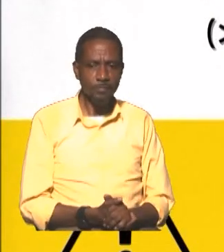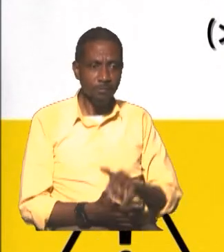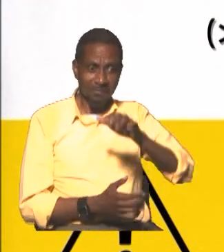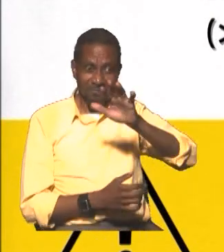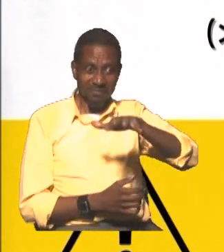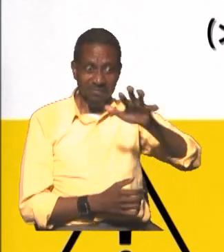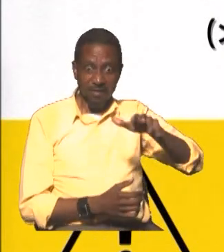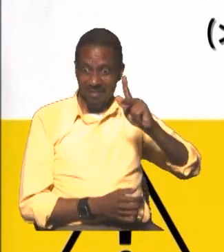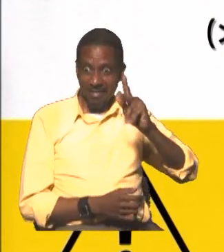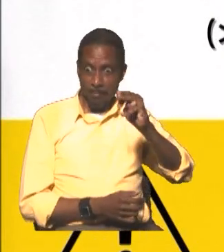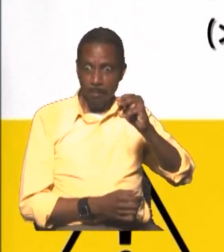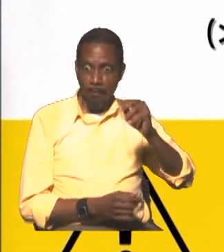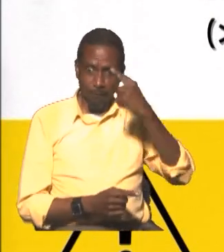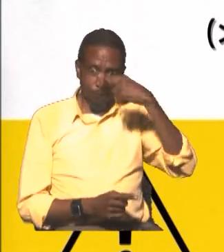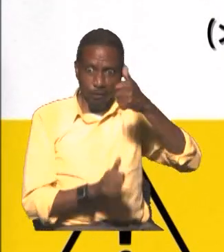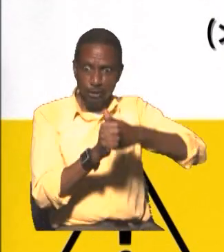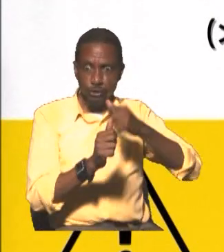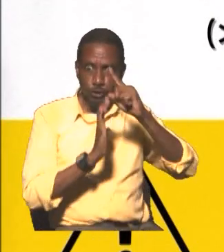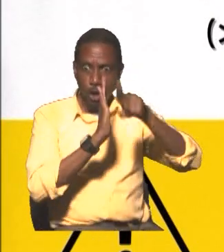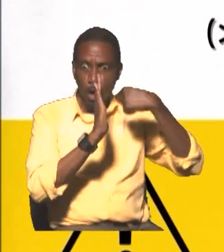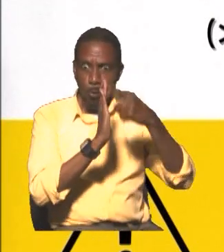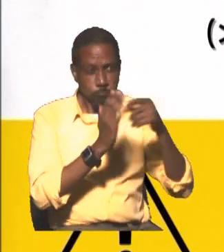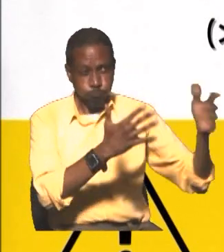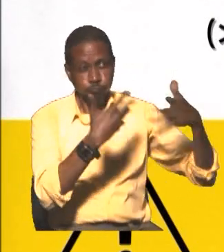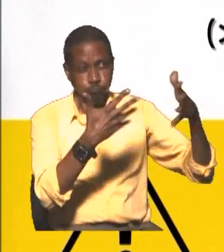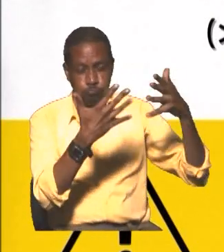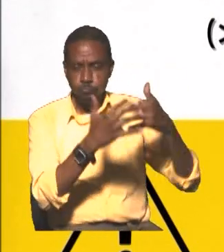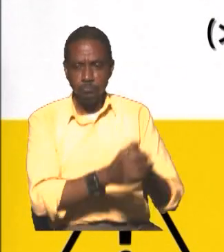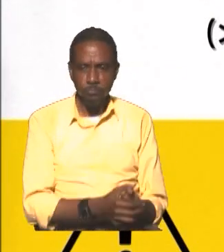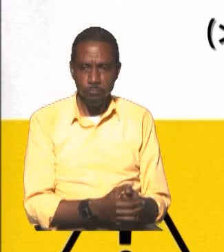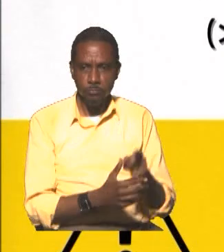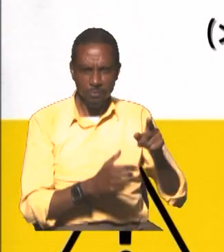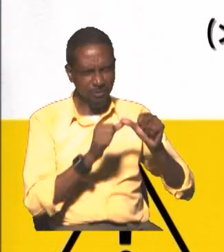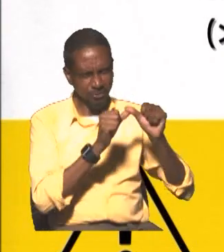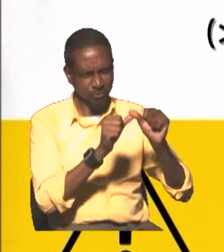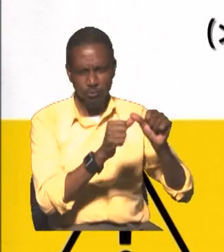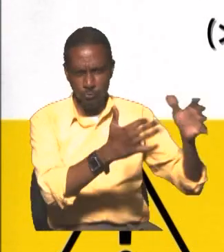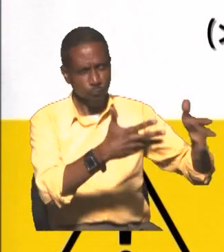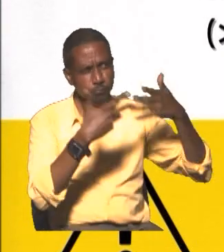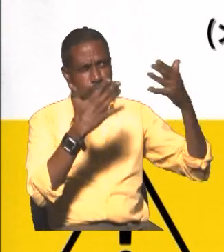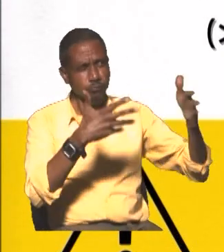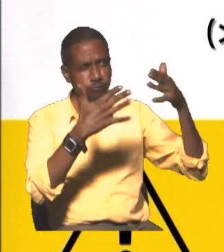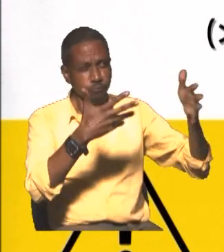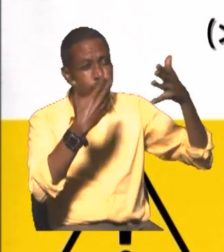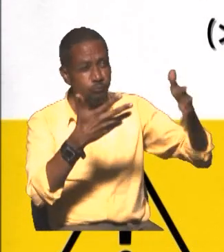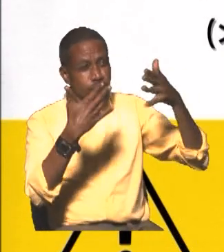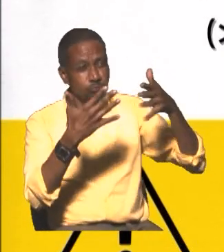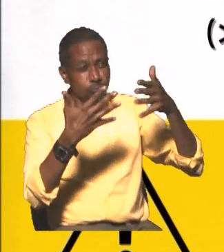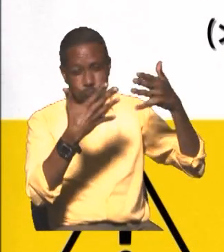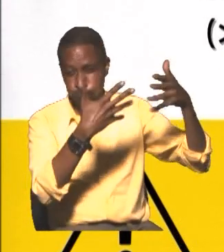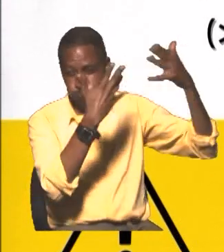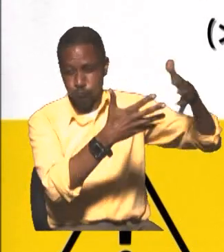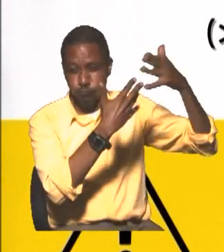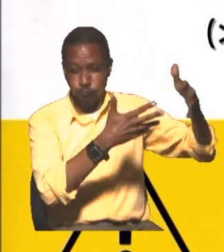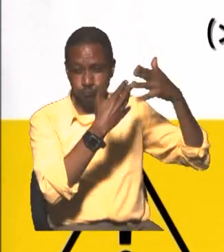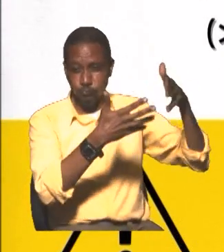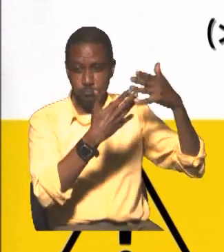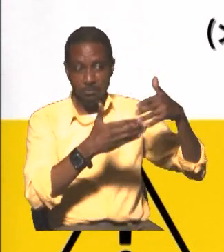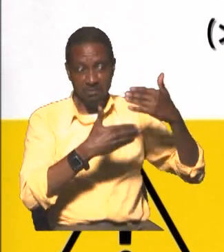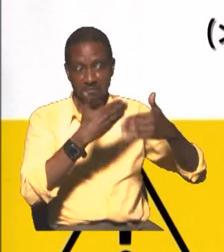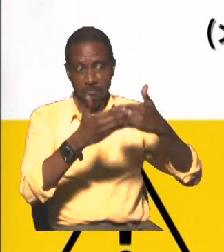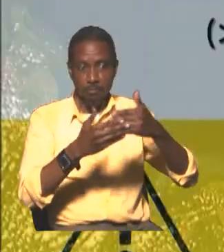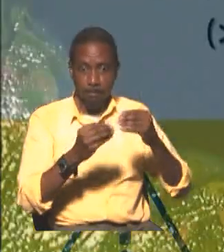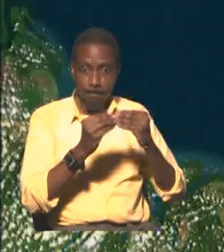hour, particularly near showers. While these breezy conditions will continue, their intensity may vary over the